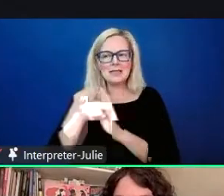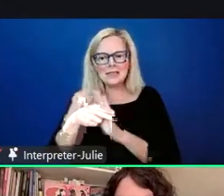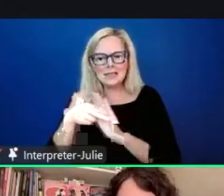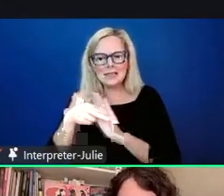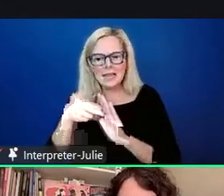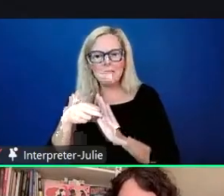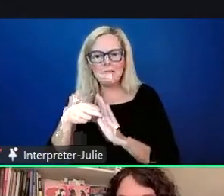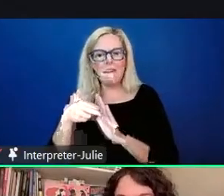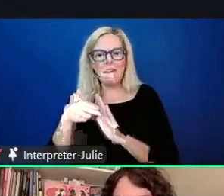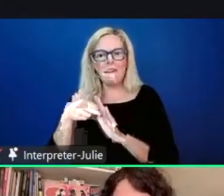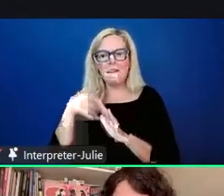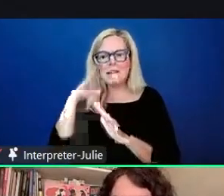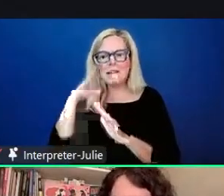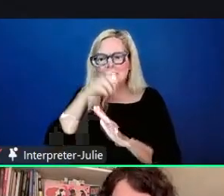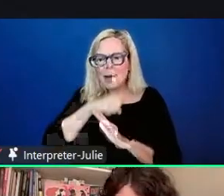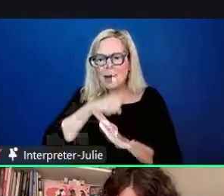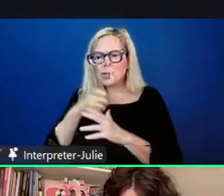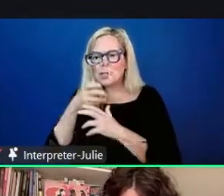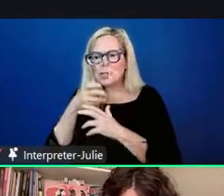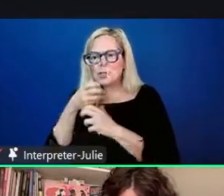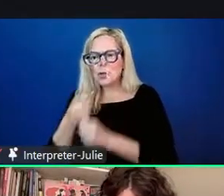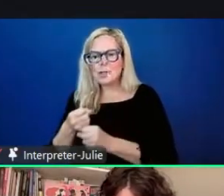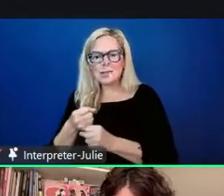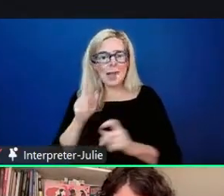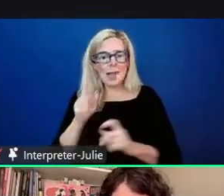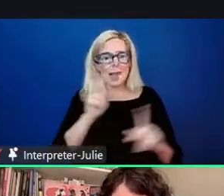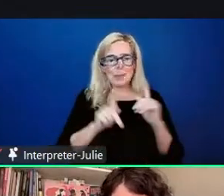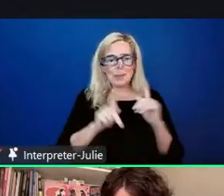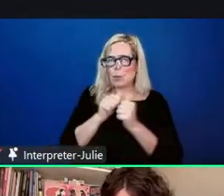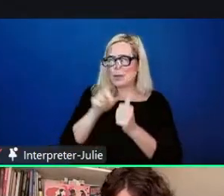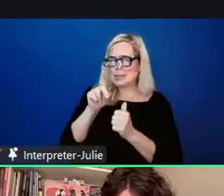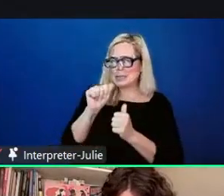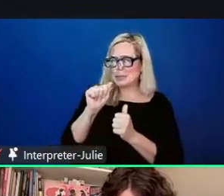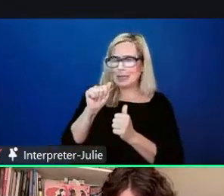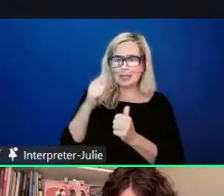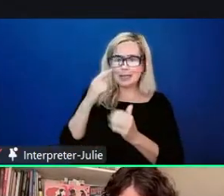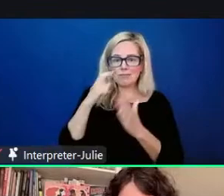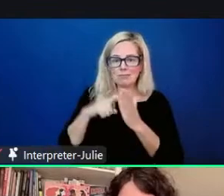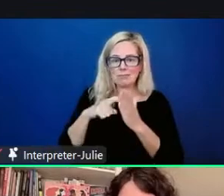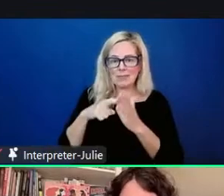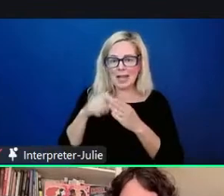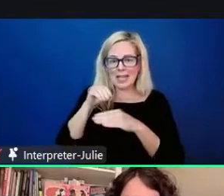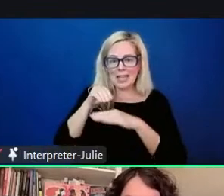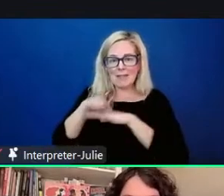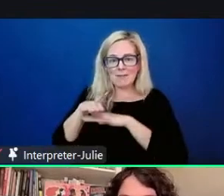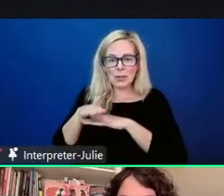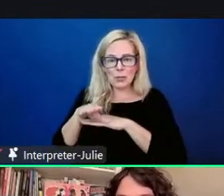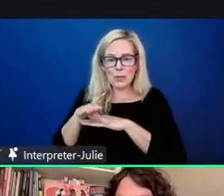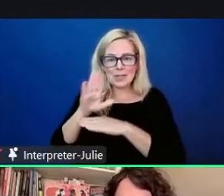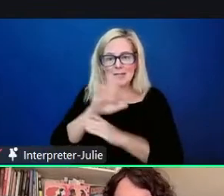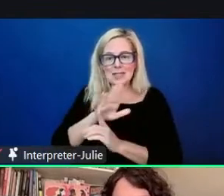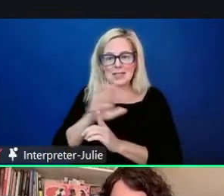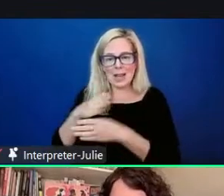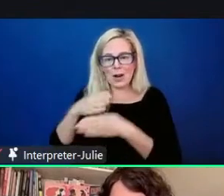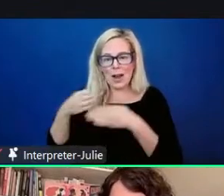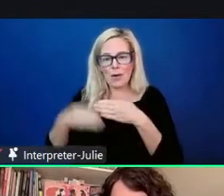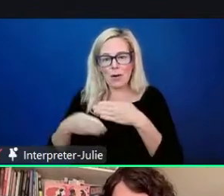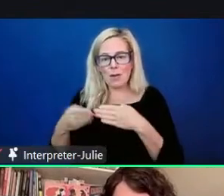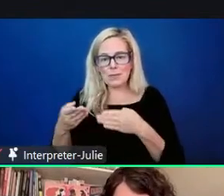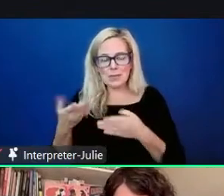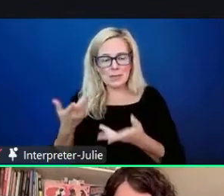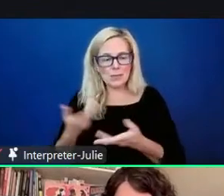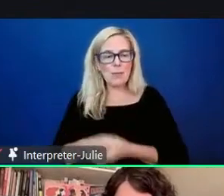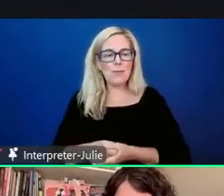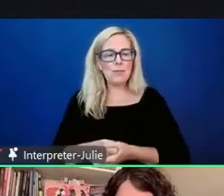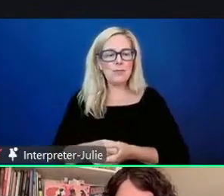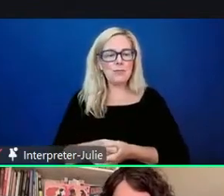show patients with disability they do pick up on, and these do influence their care outcomes. From here, we're hoping to expand to other states and